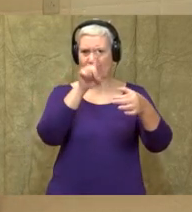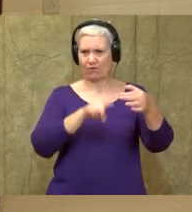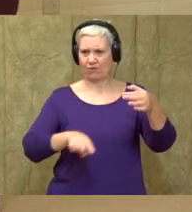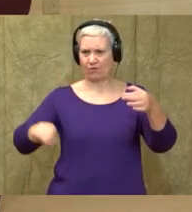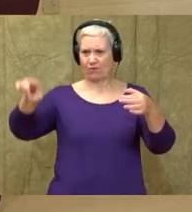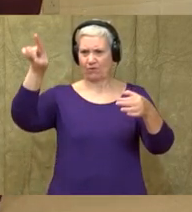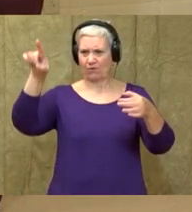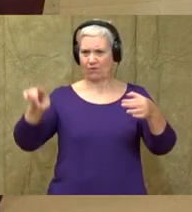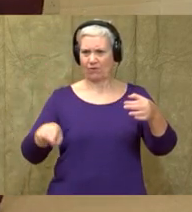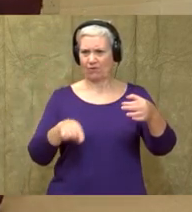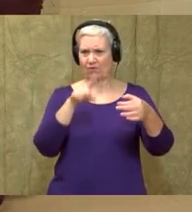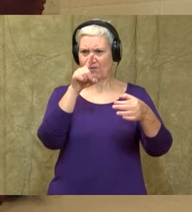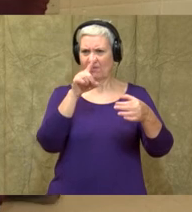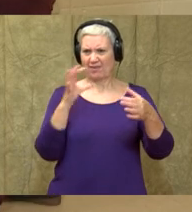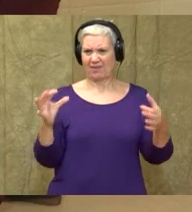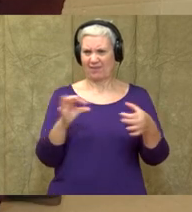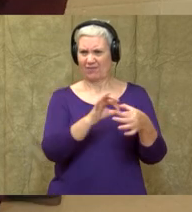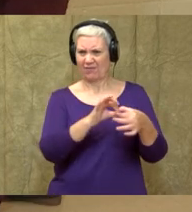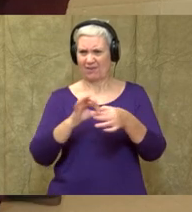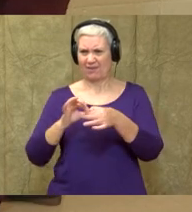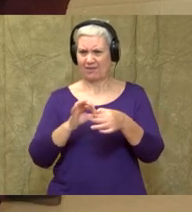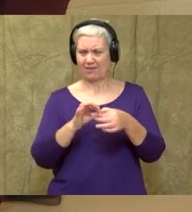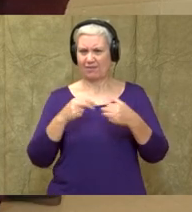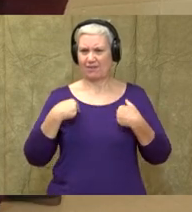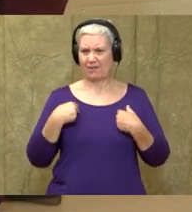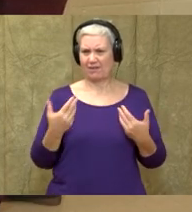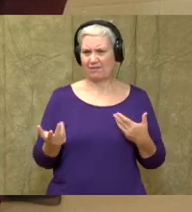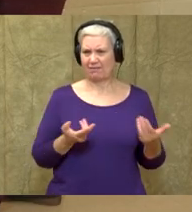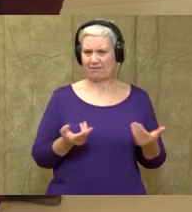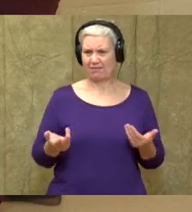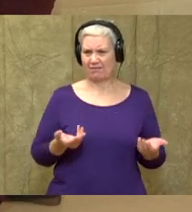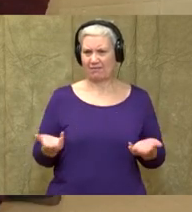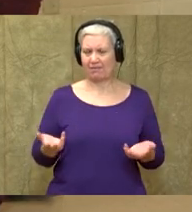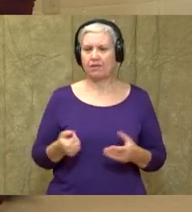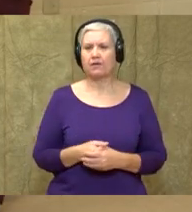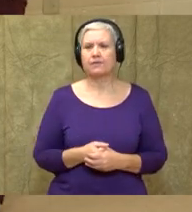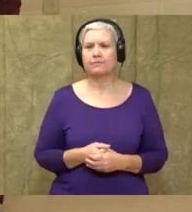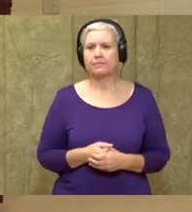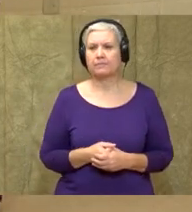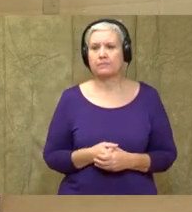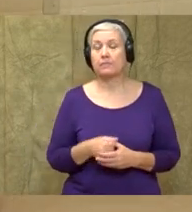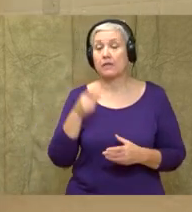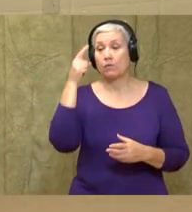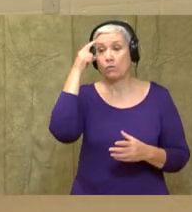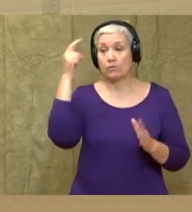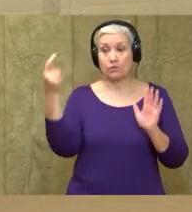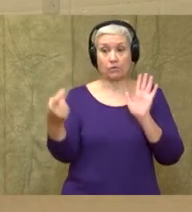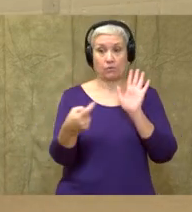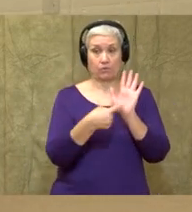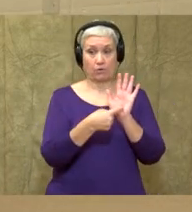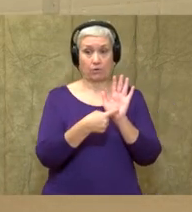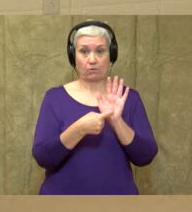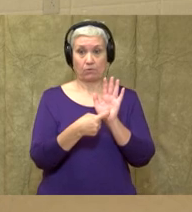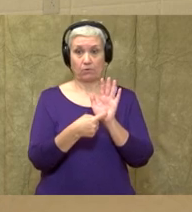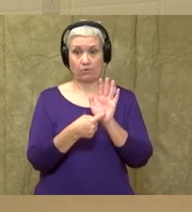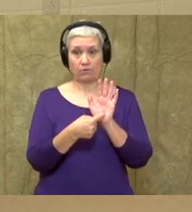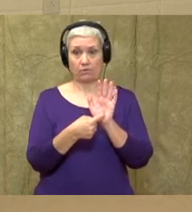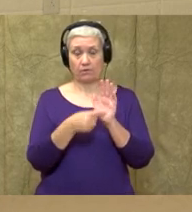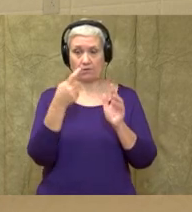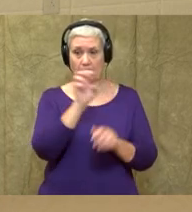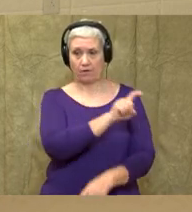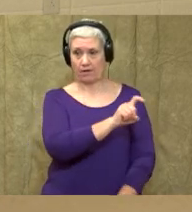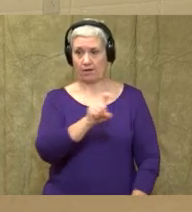the graph that we see? What relationships do they have? And the thing that I want you to notice is if I'm looking along this